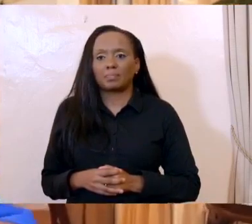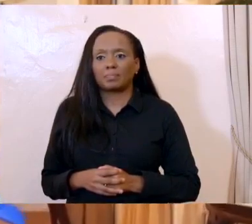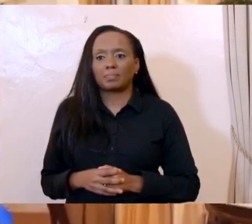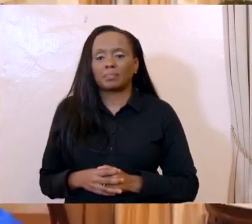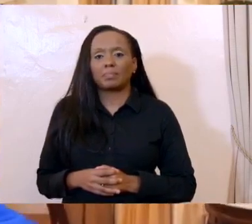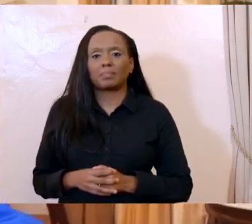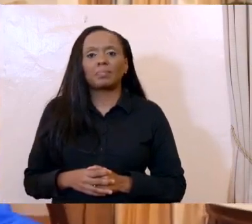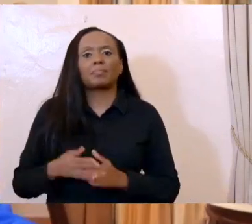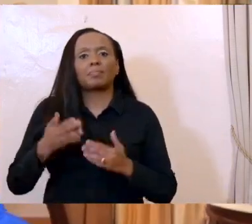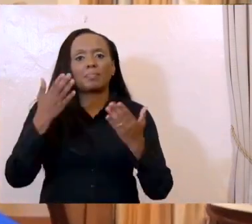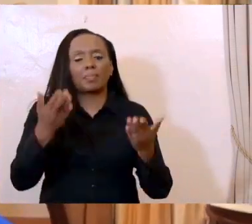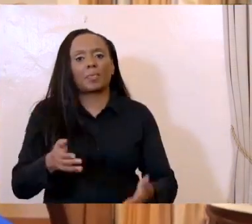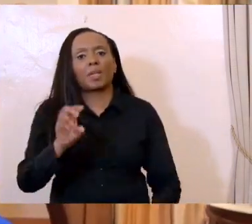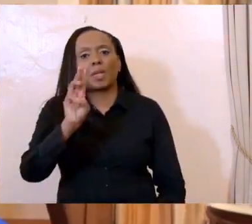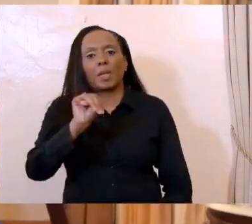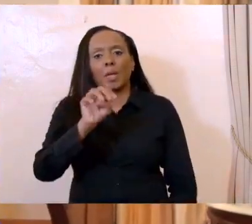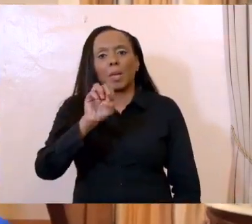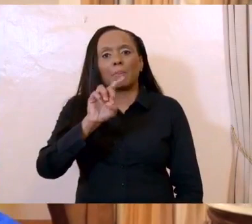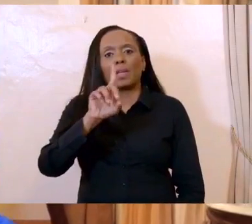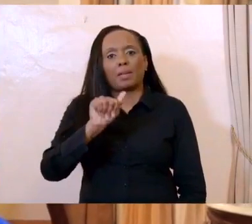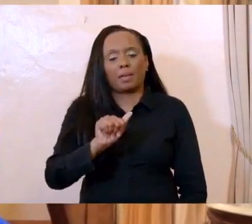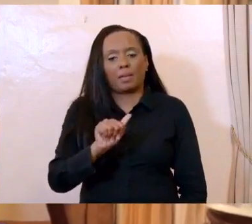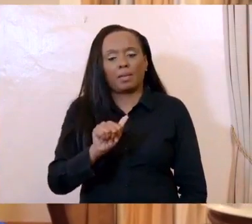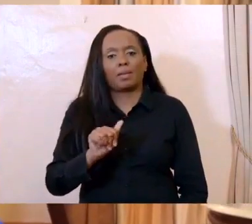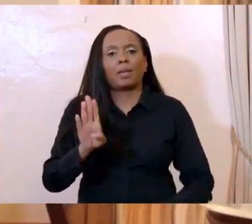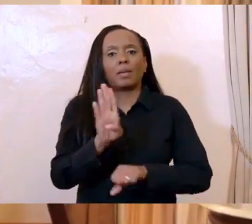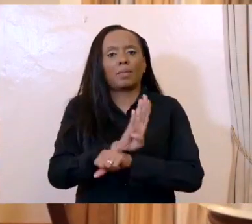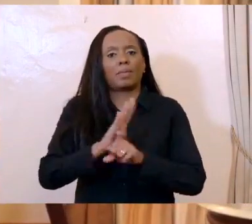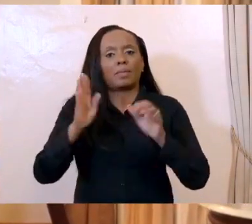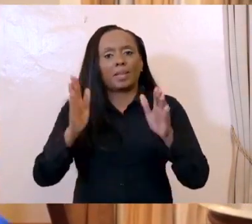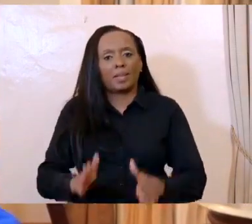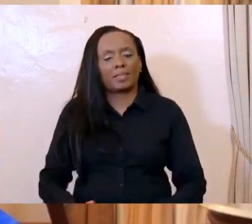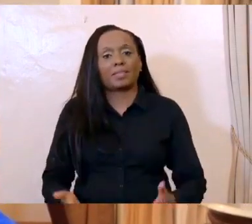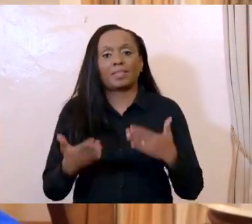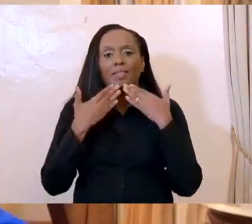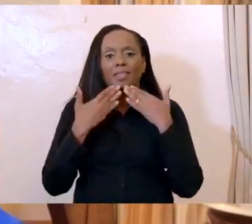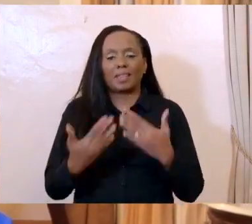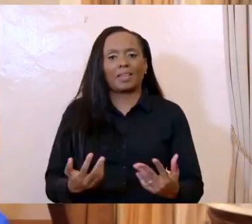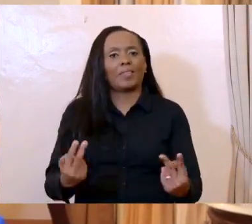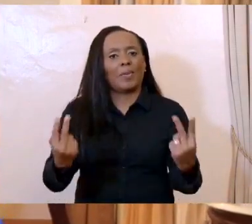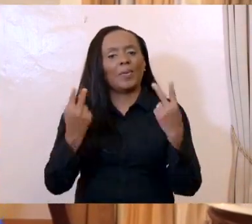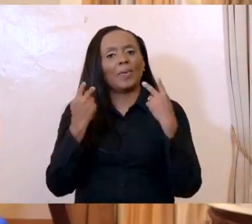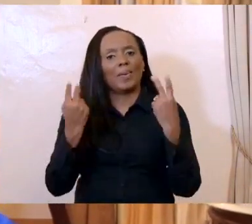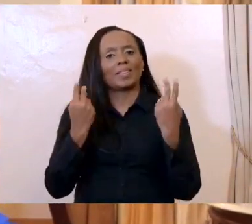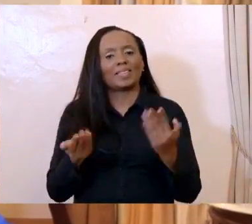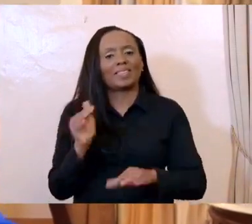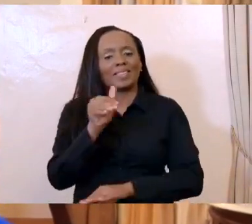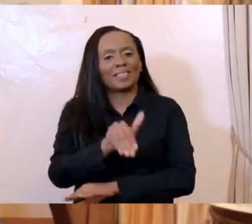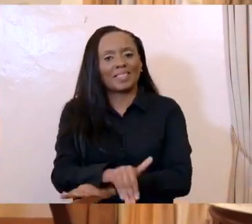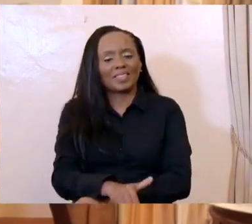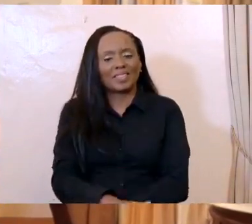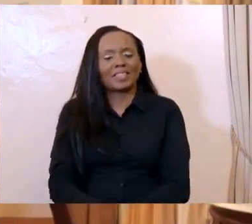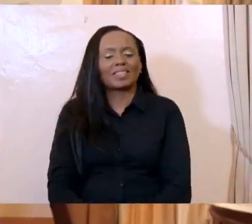Members of the media, members of the public, thank you very much for joining us this